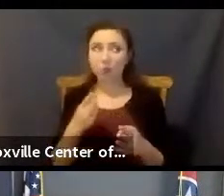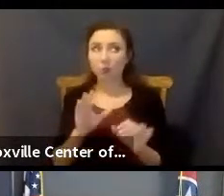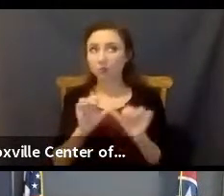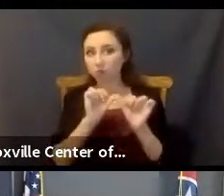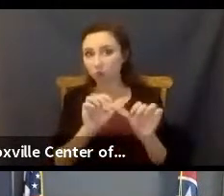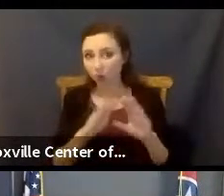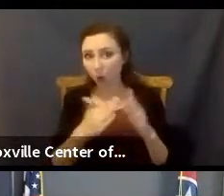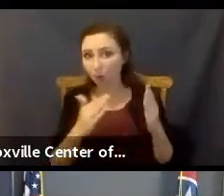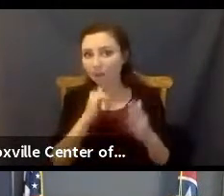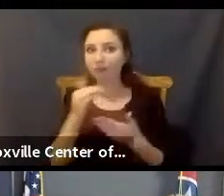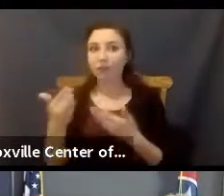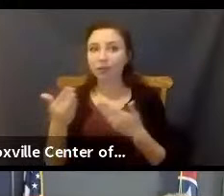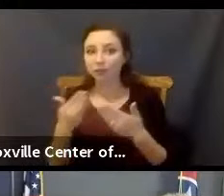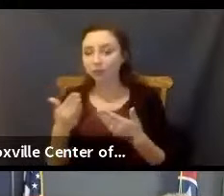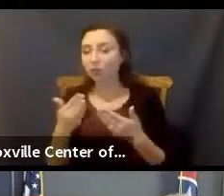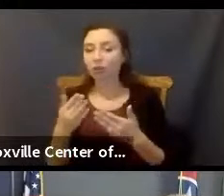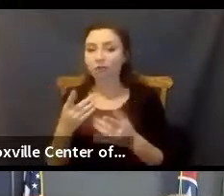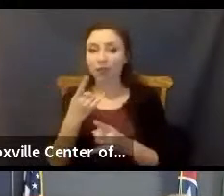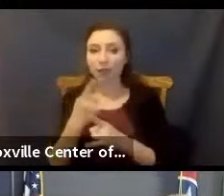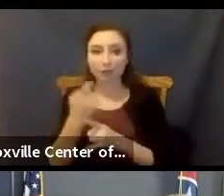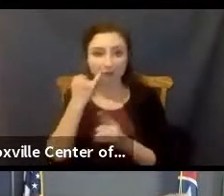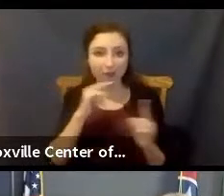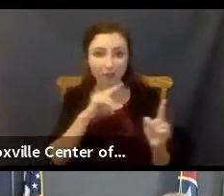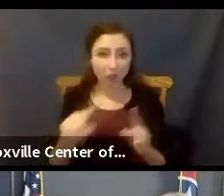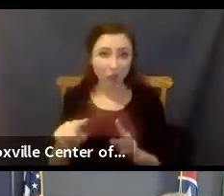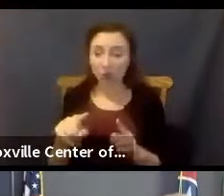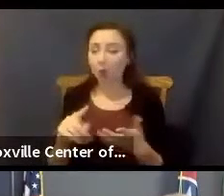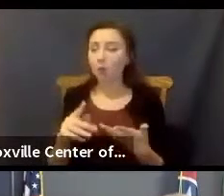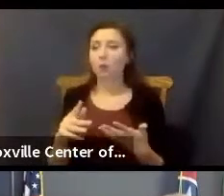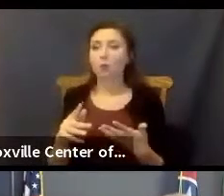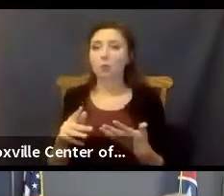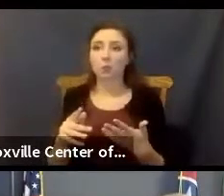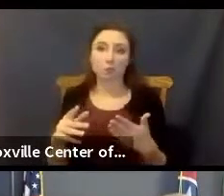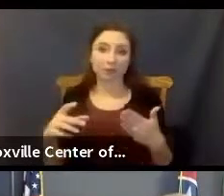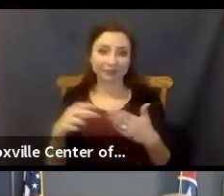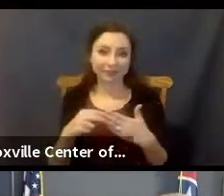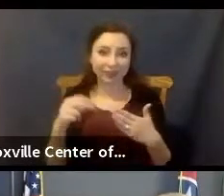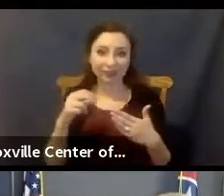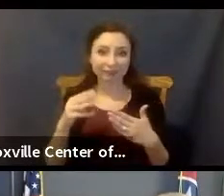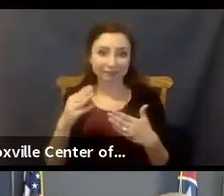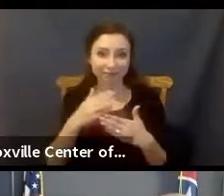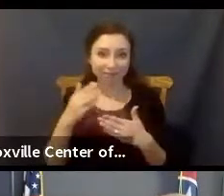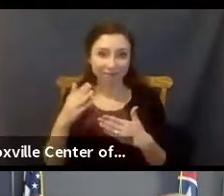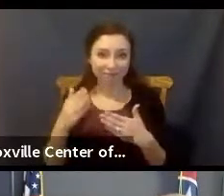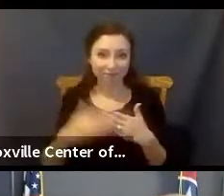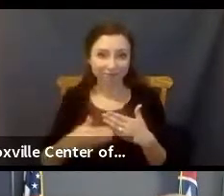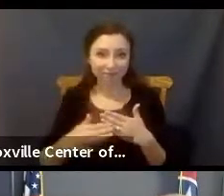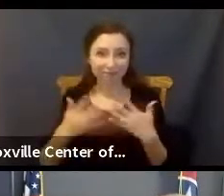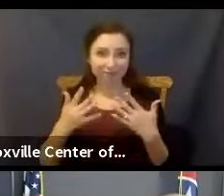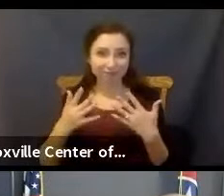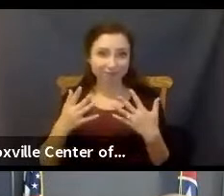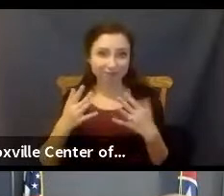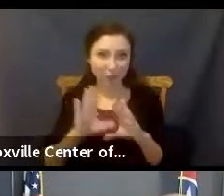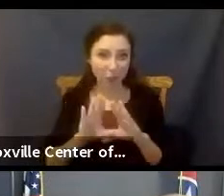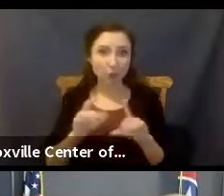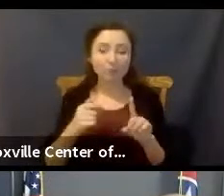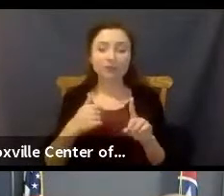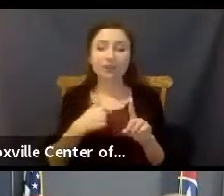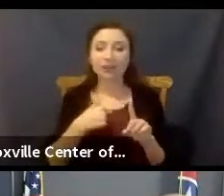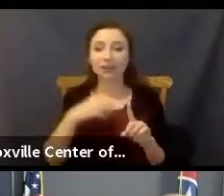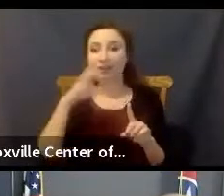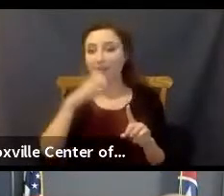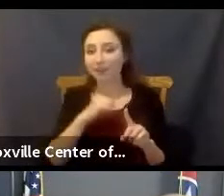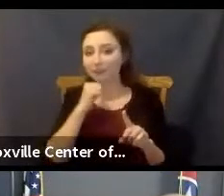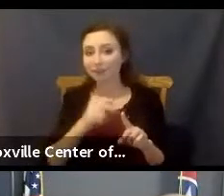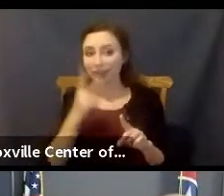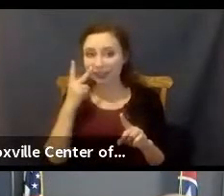the police go by and do a citation, then close, then, so I guess I'm just, having not seen